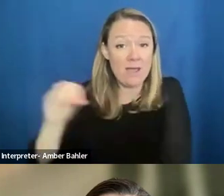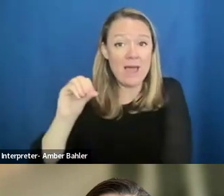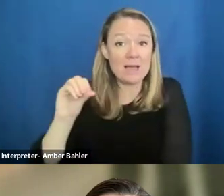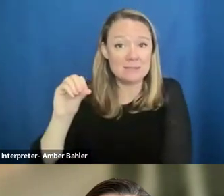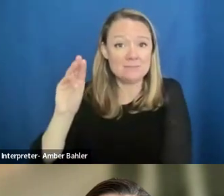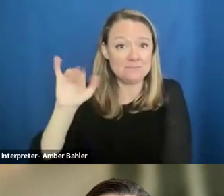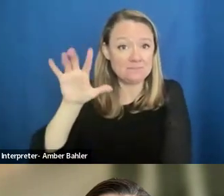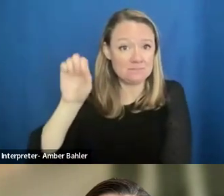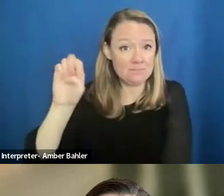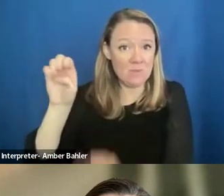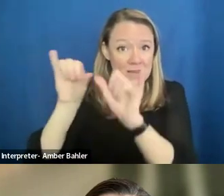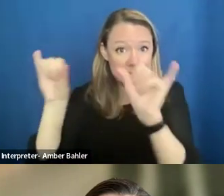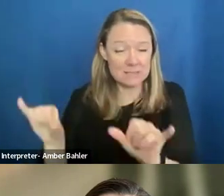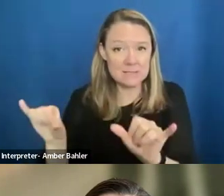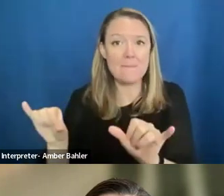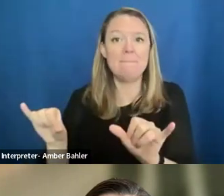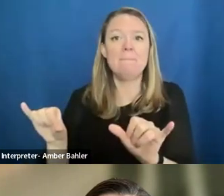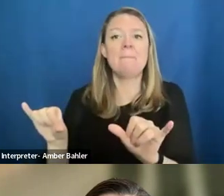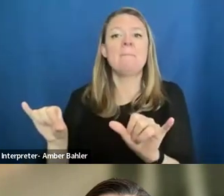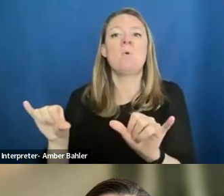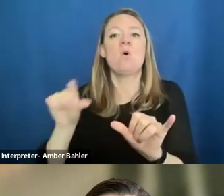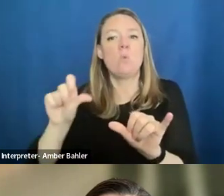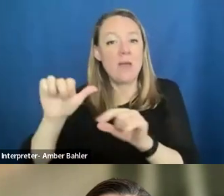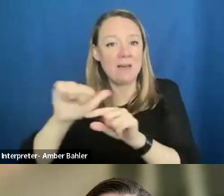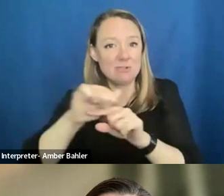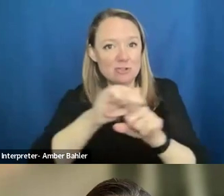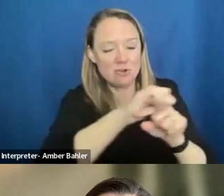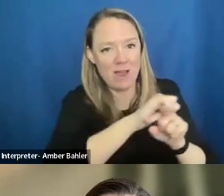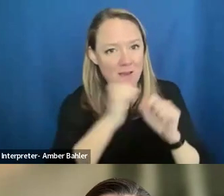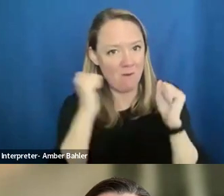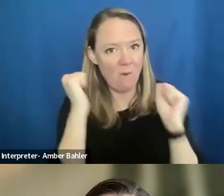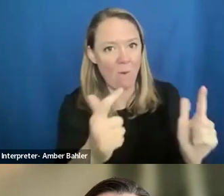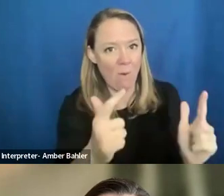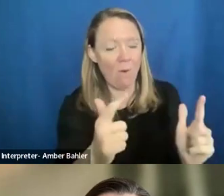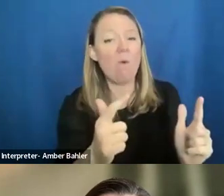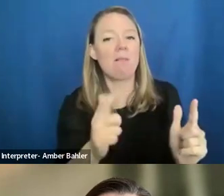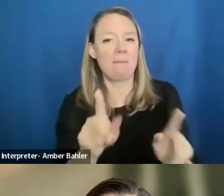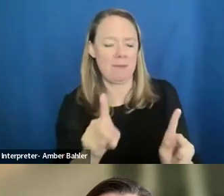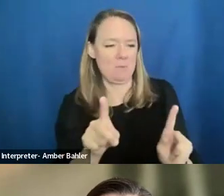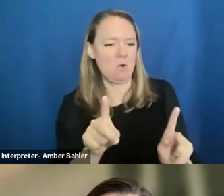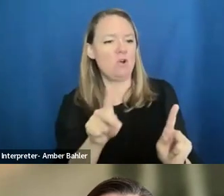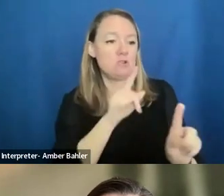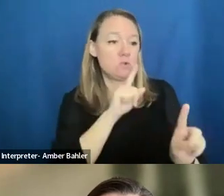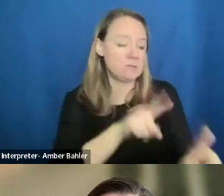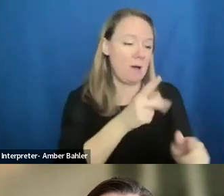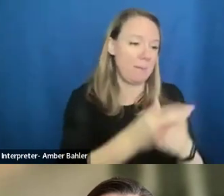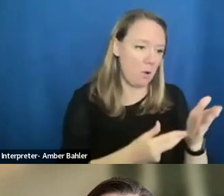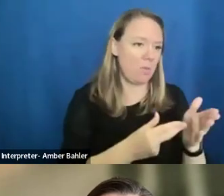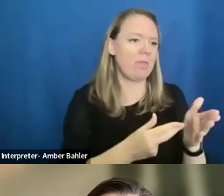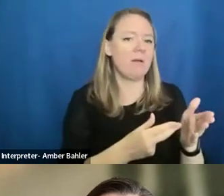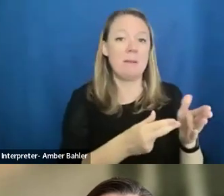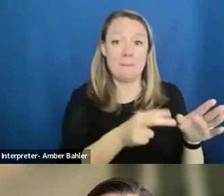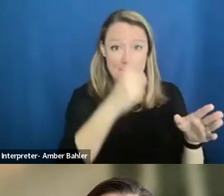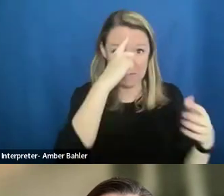I think we have to train everyone to be able to respond to both basic mental health conditions and substance use disorders. It